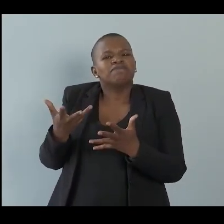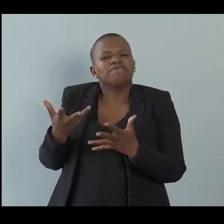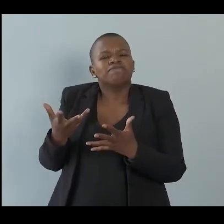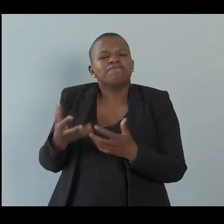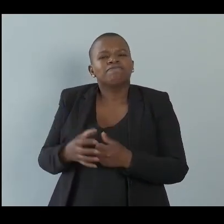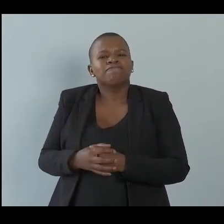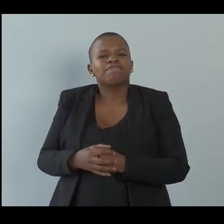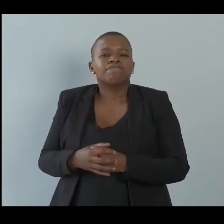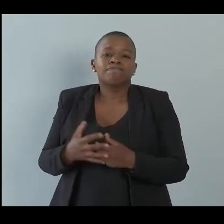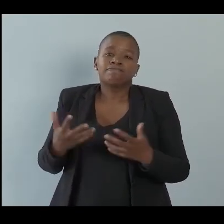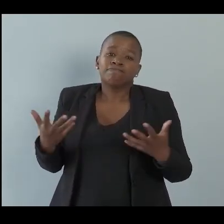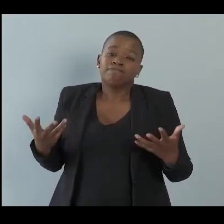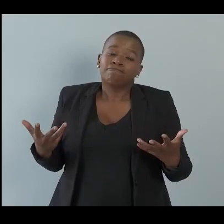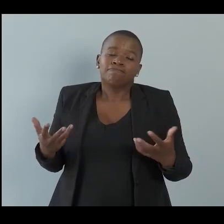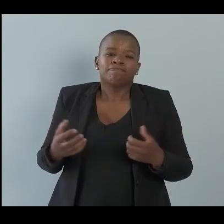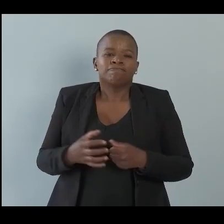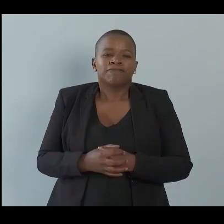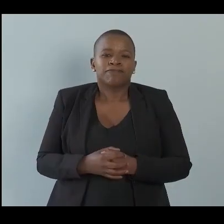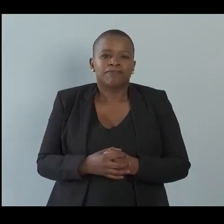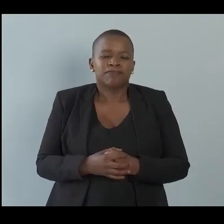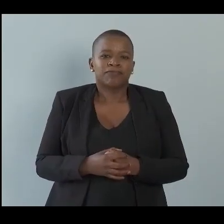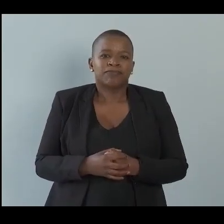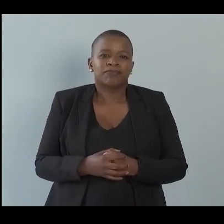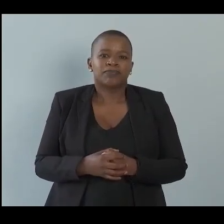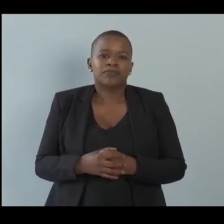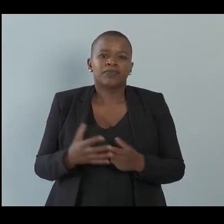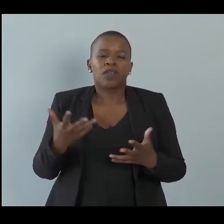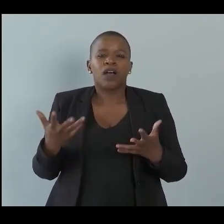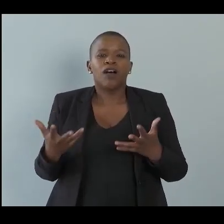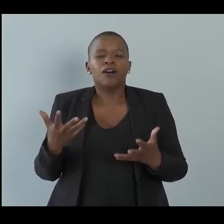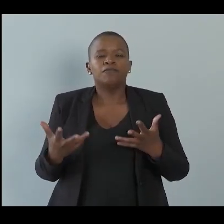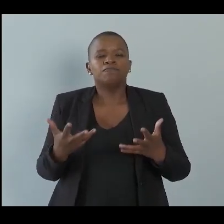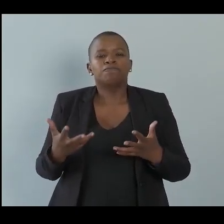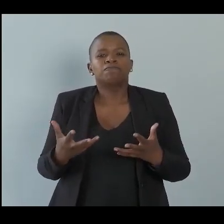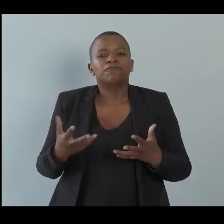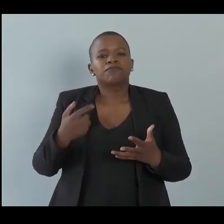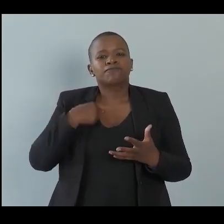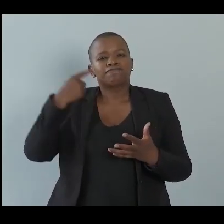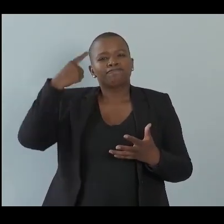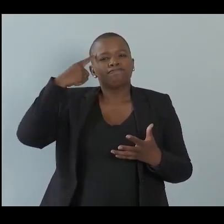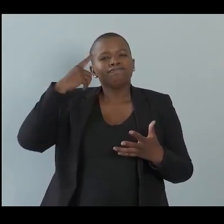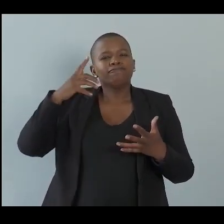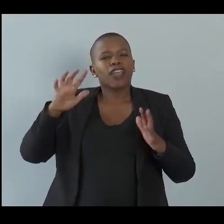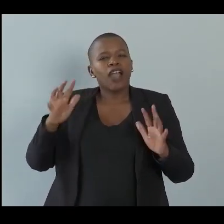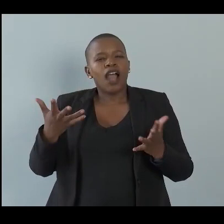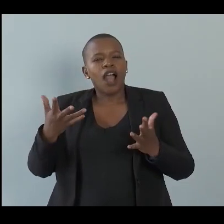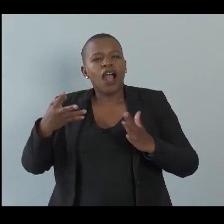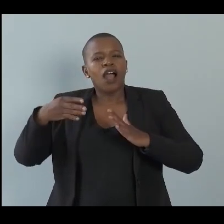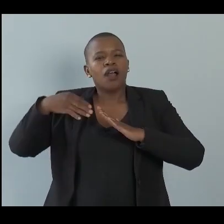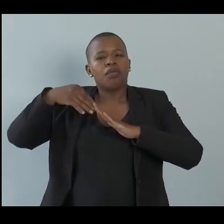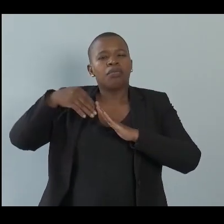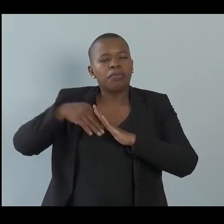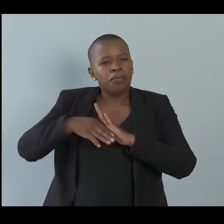So look, I think, we made reference to the way we depreciate. We do accelerated